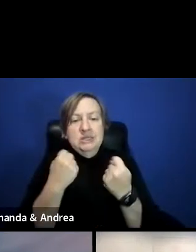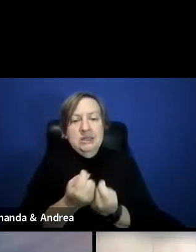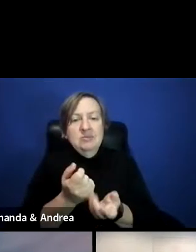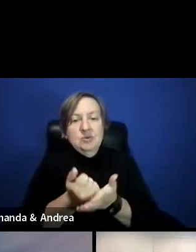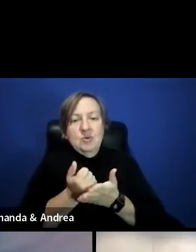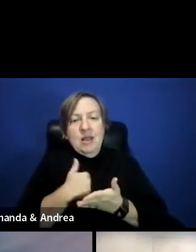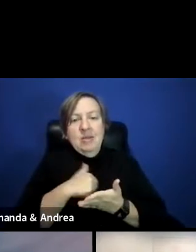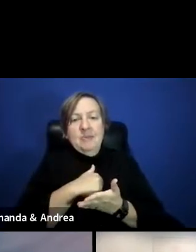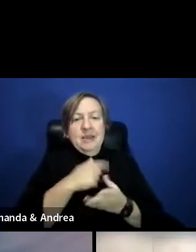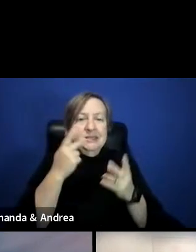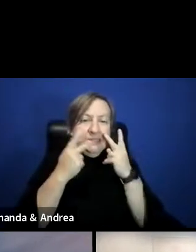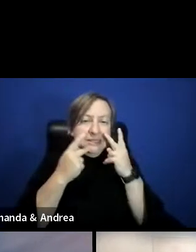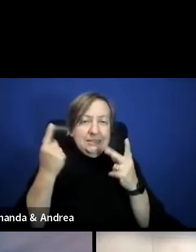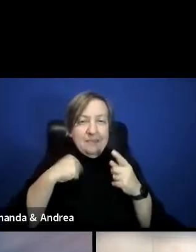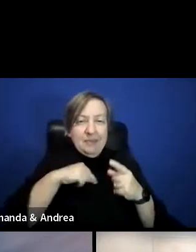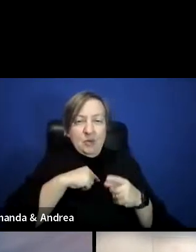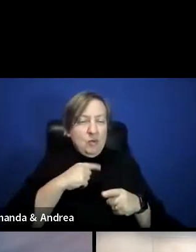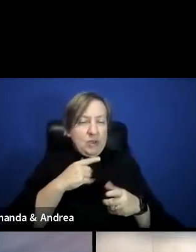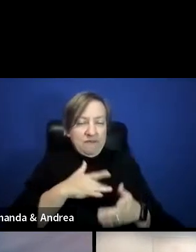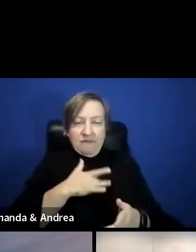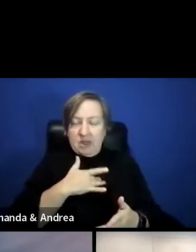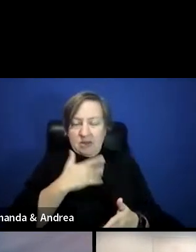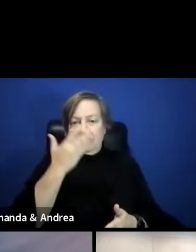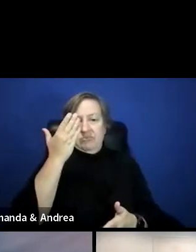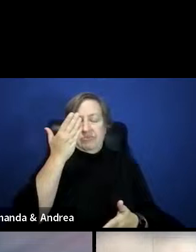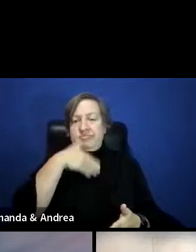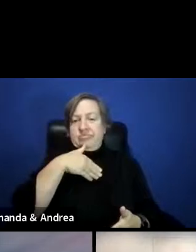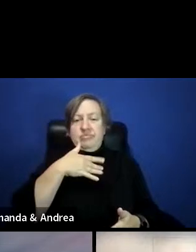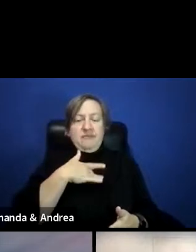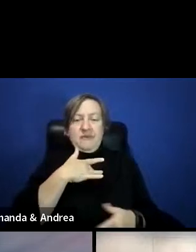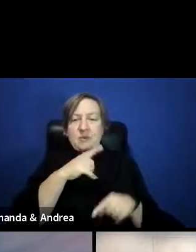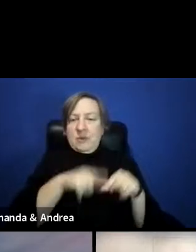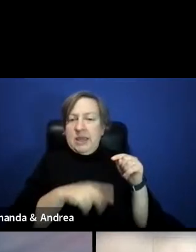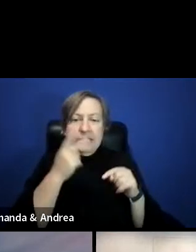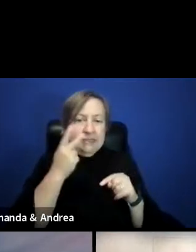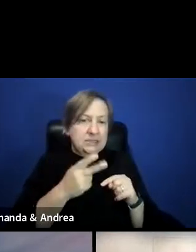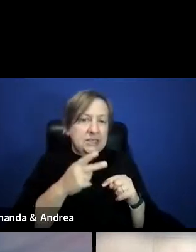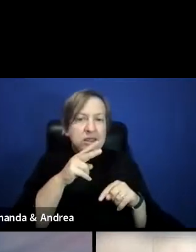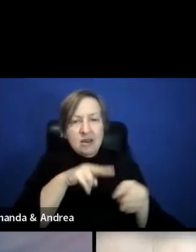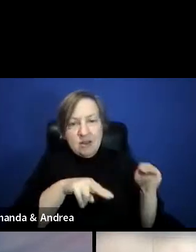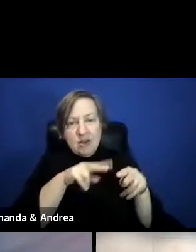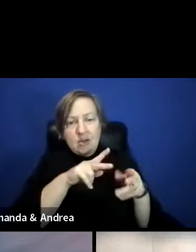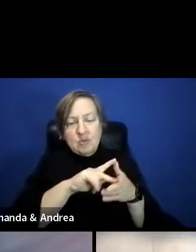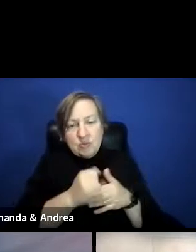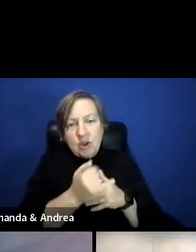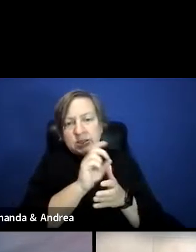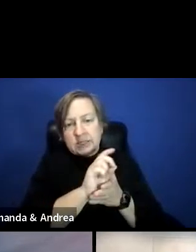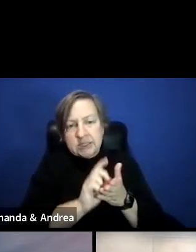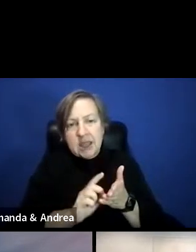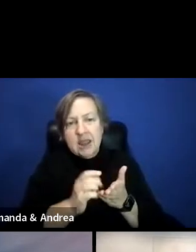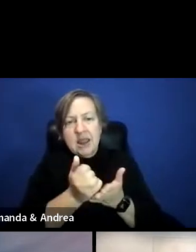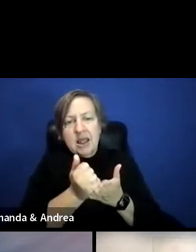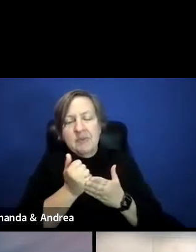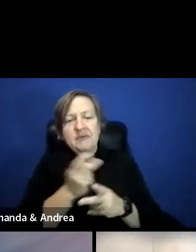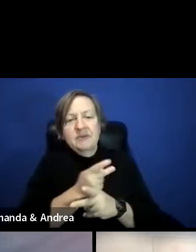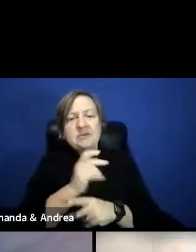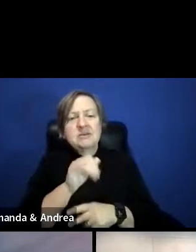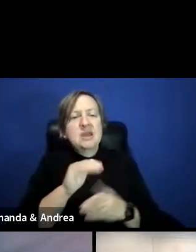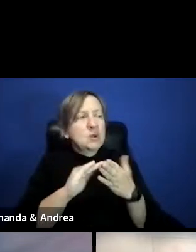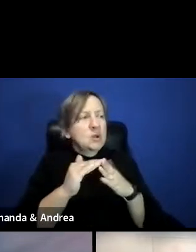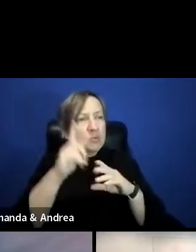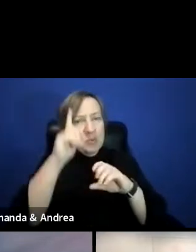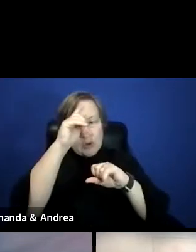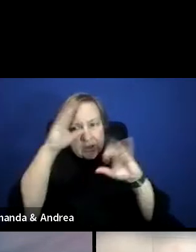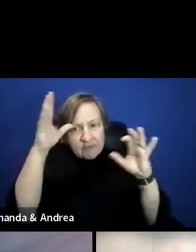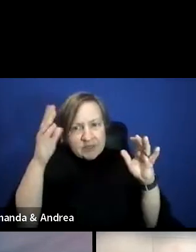maybe see what we couldn't see, right? And look at the project design and help us identify, all right, what are the current community